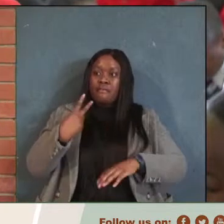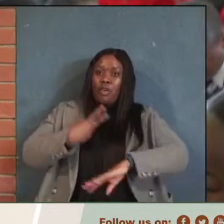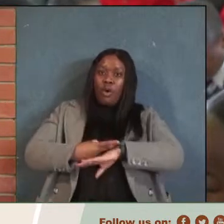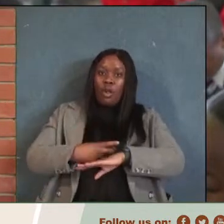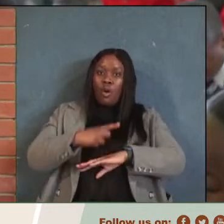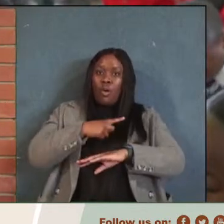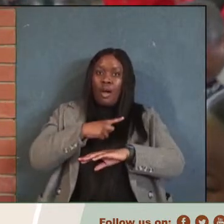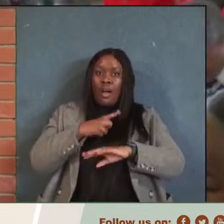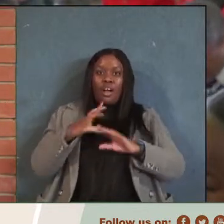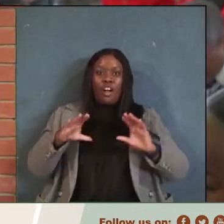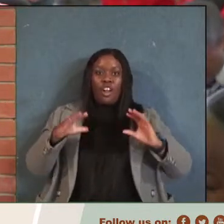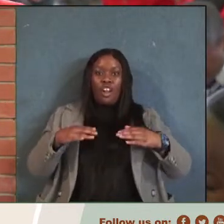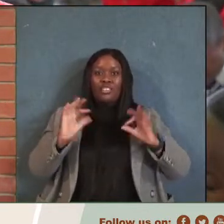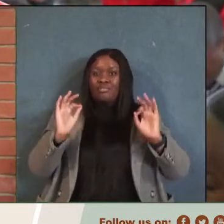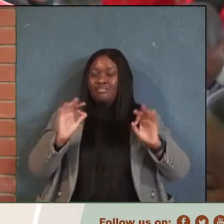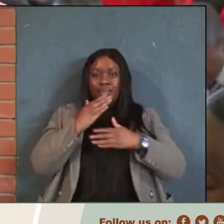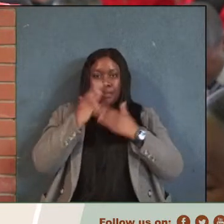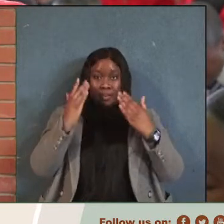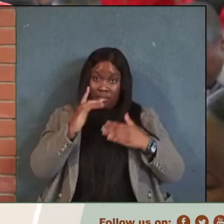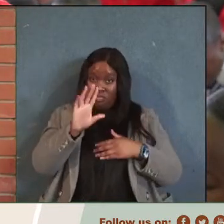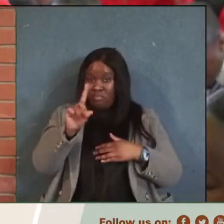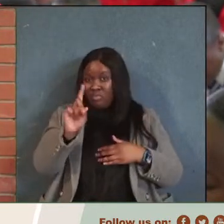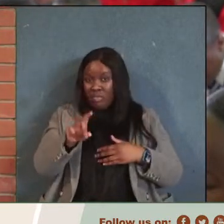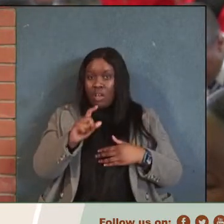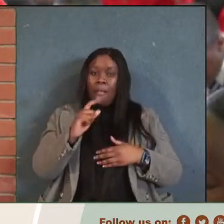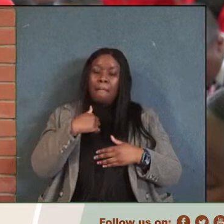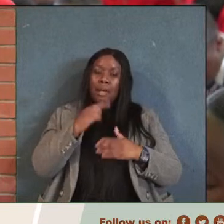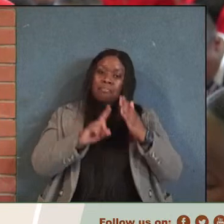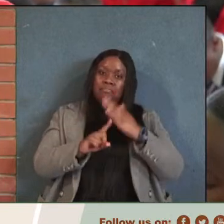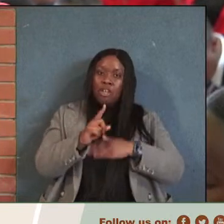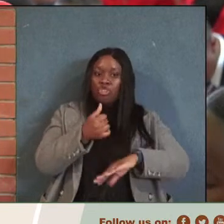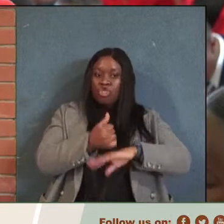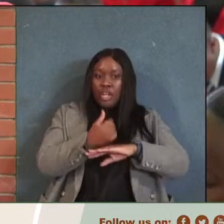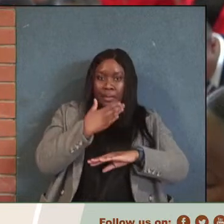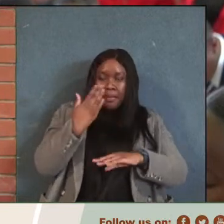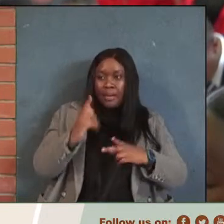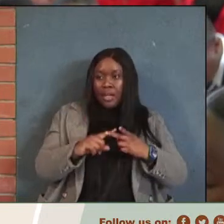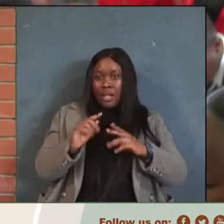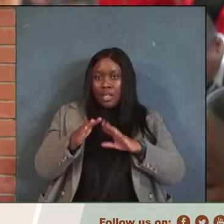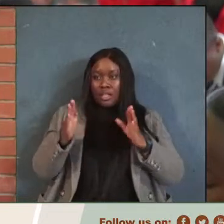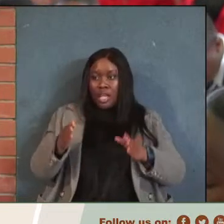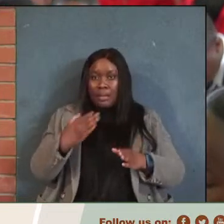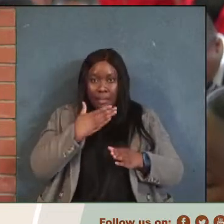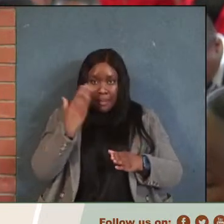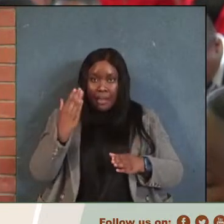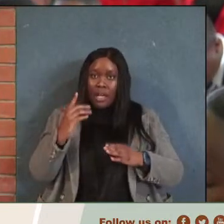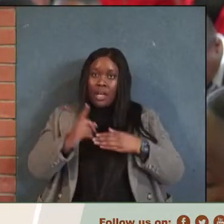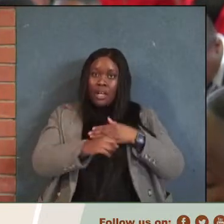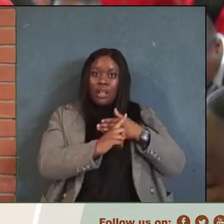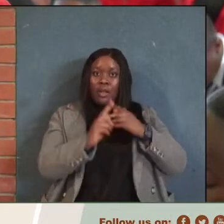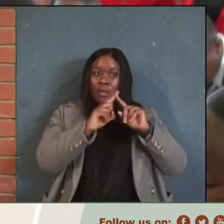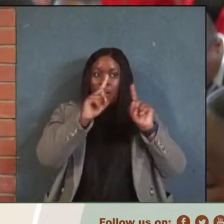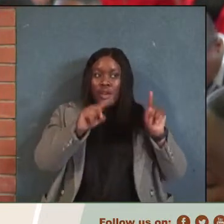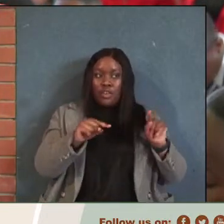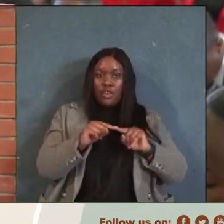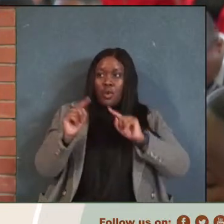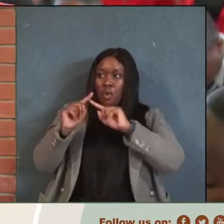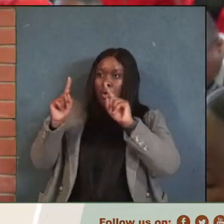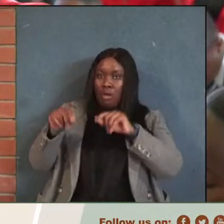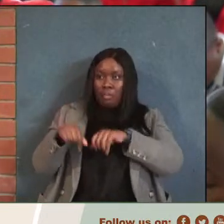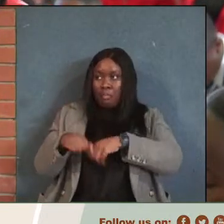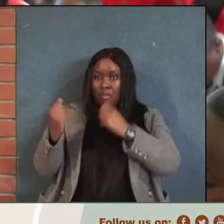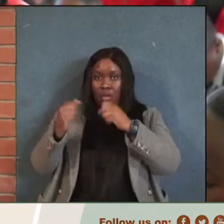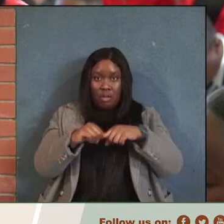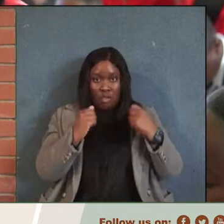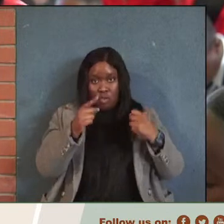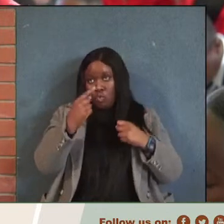If I am a student and I enter class, there is no chair, there is no table, I am standing, the window is broken, and you expect me to come up with